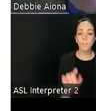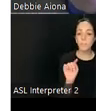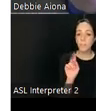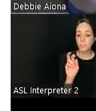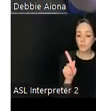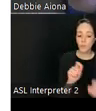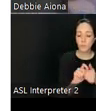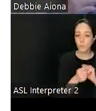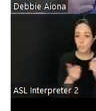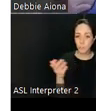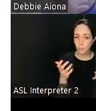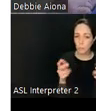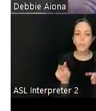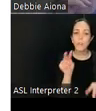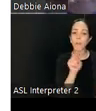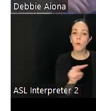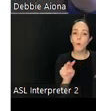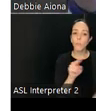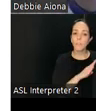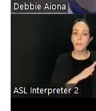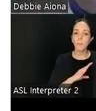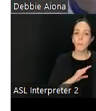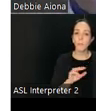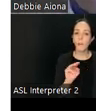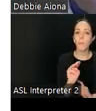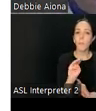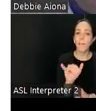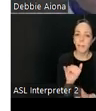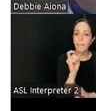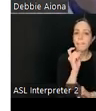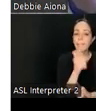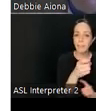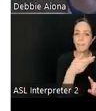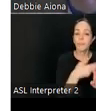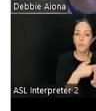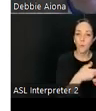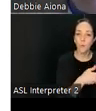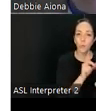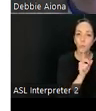the oversight board may issue quarterly reports.